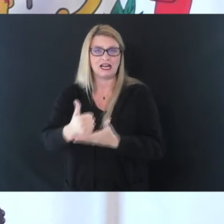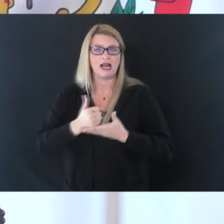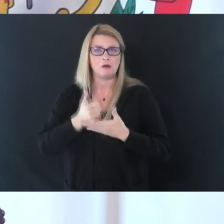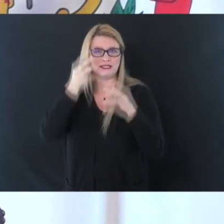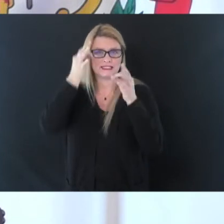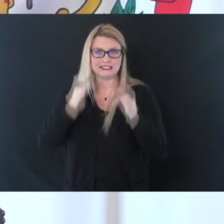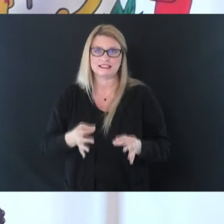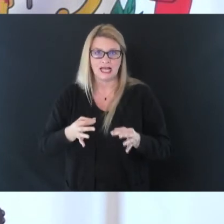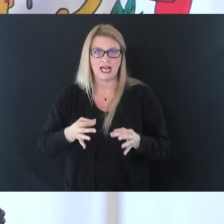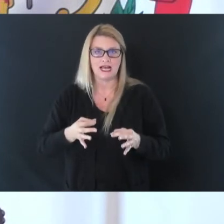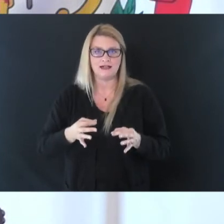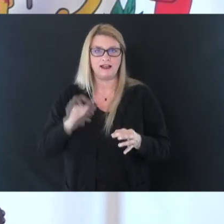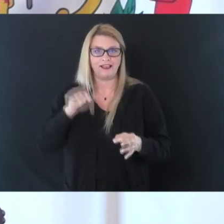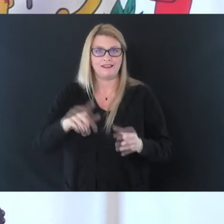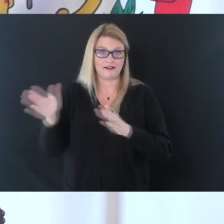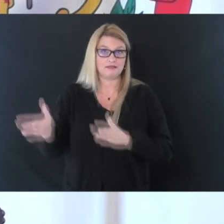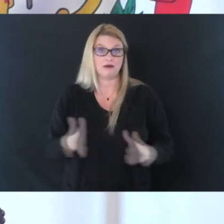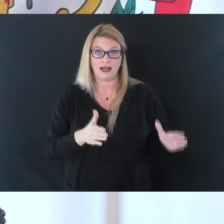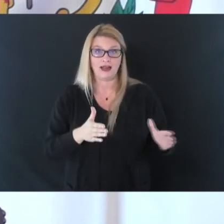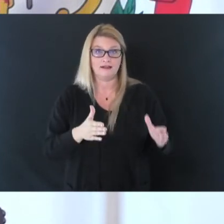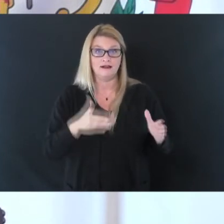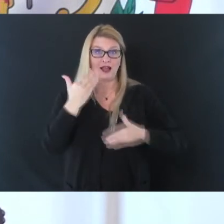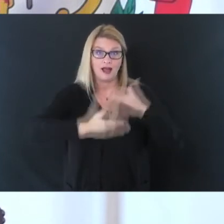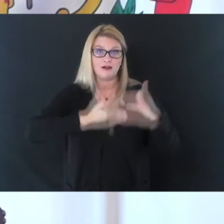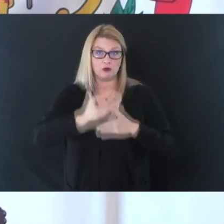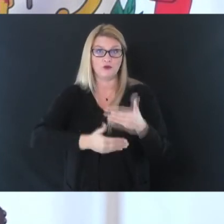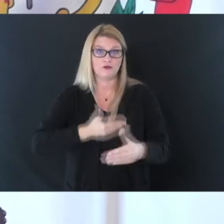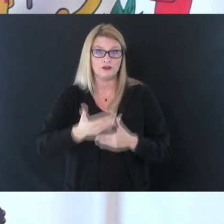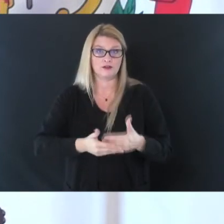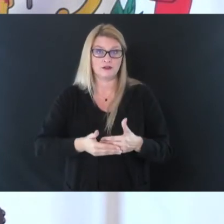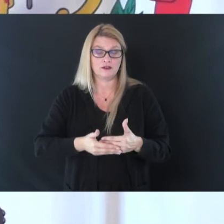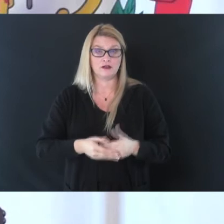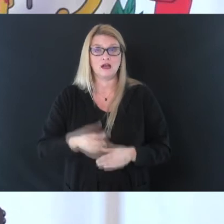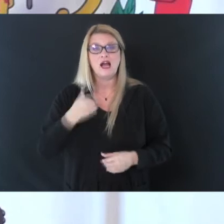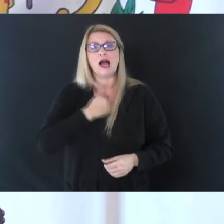the course to move. I apologize for